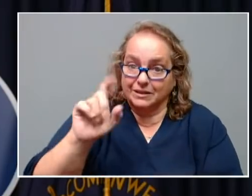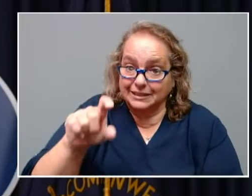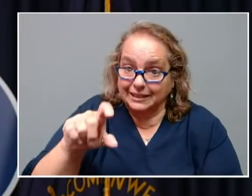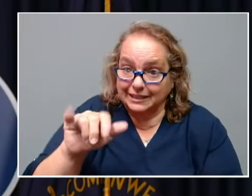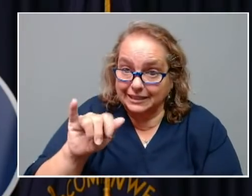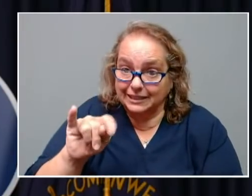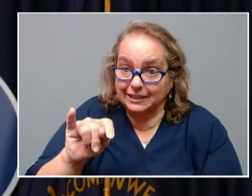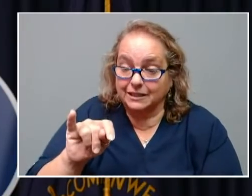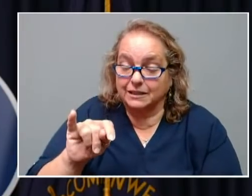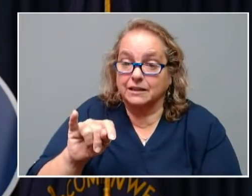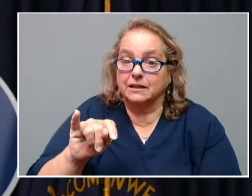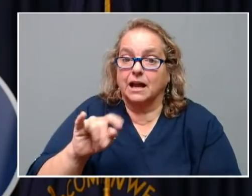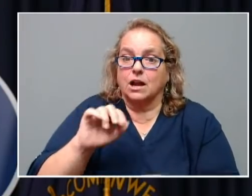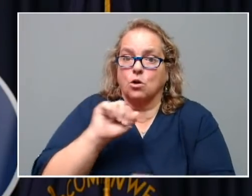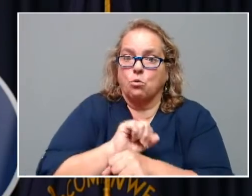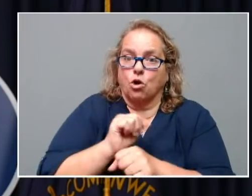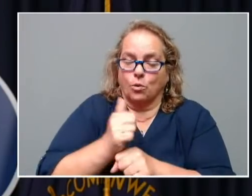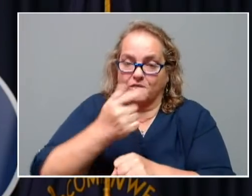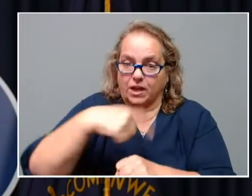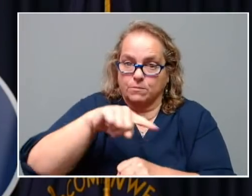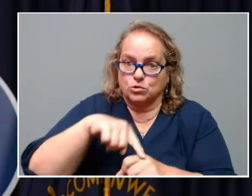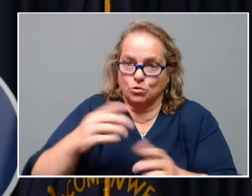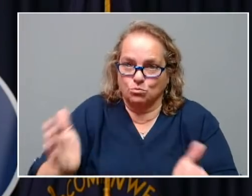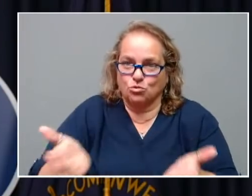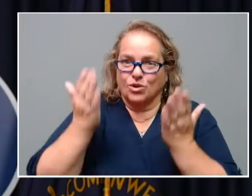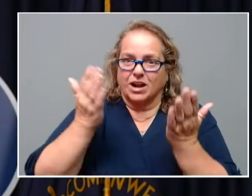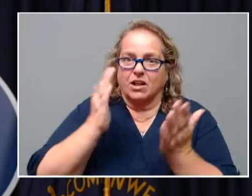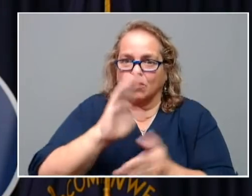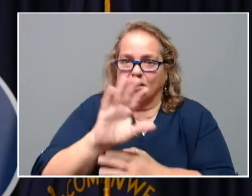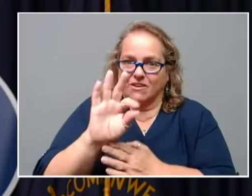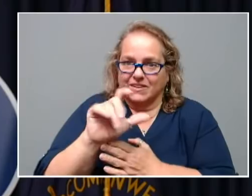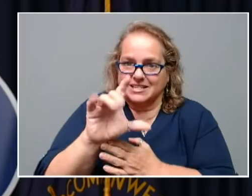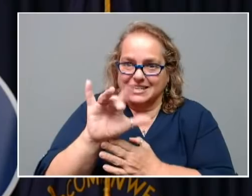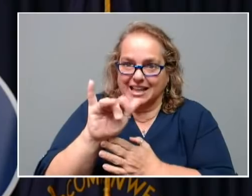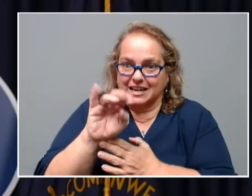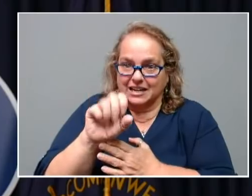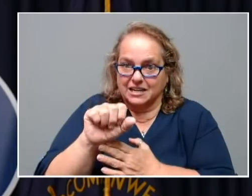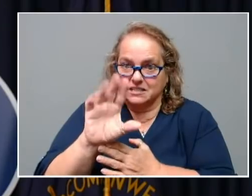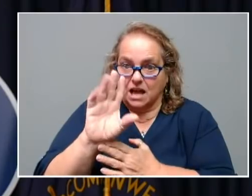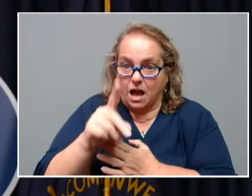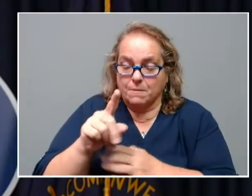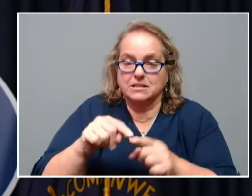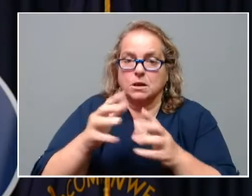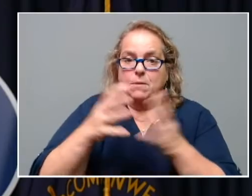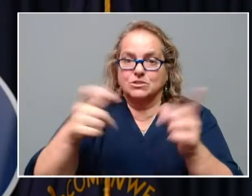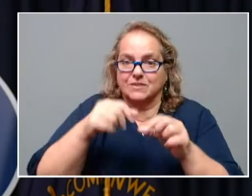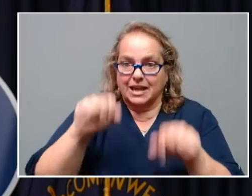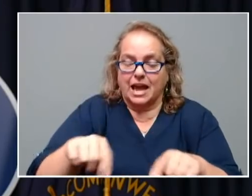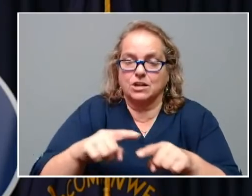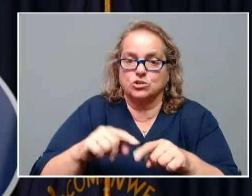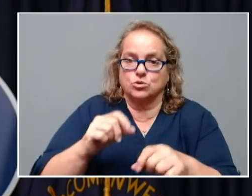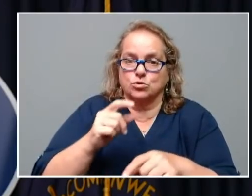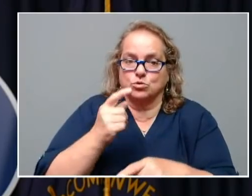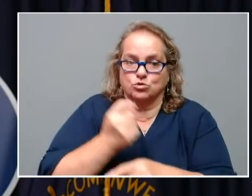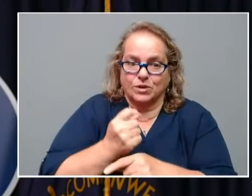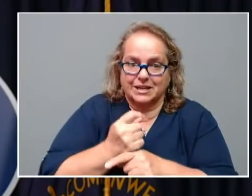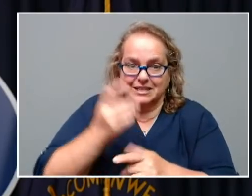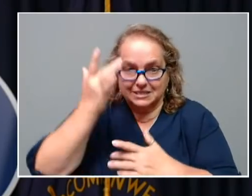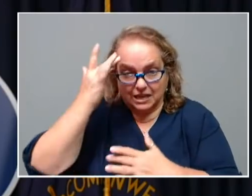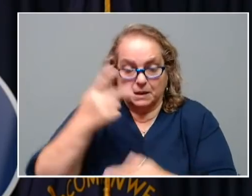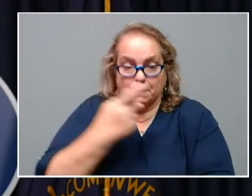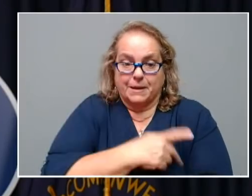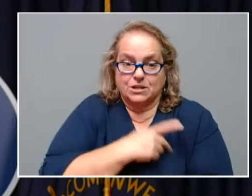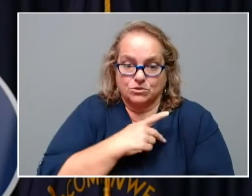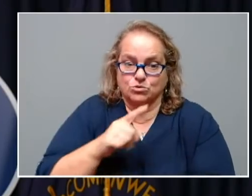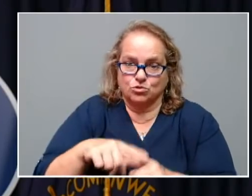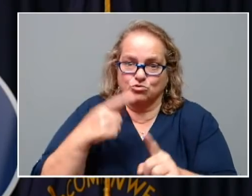try to bring up their facilities as much as they can to treat sicker patients, to try to expand ICUs.